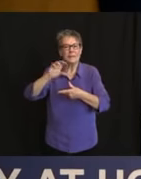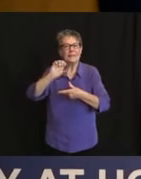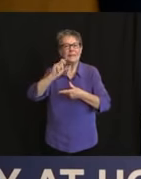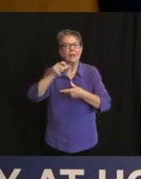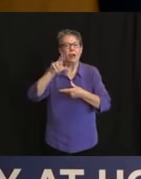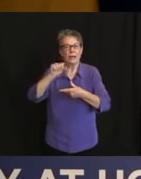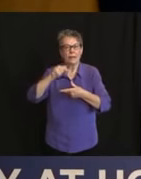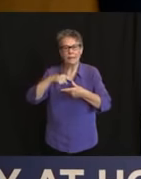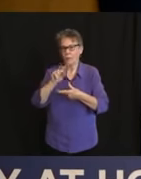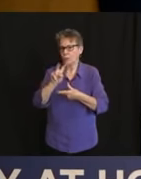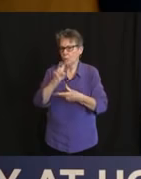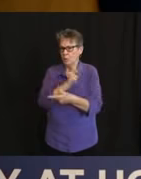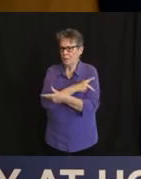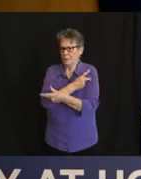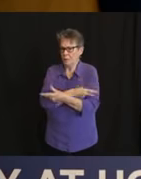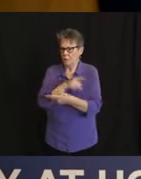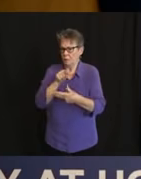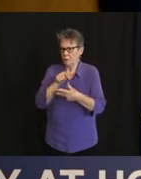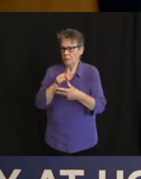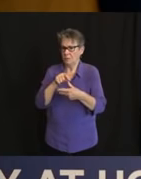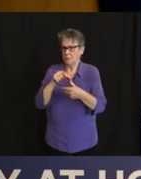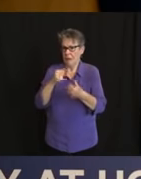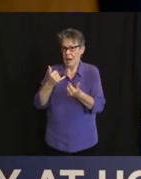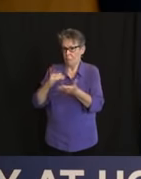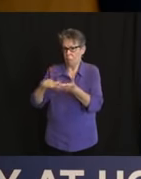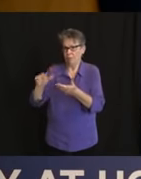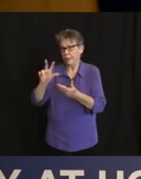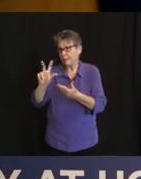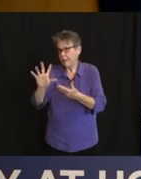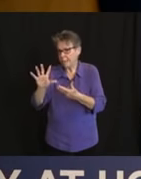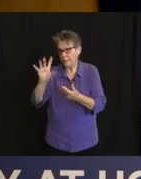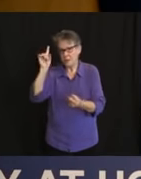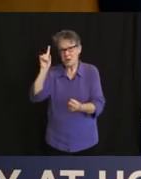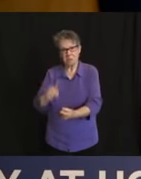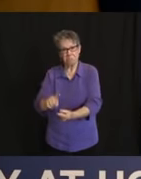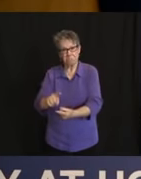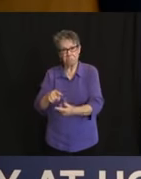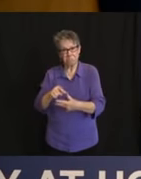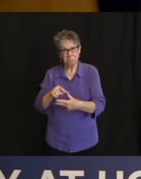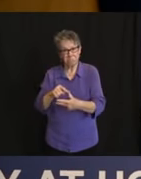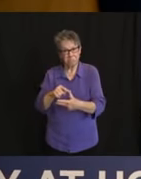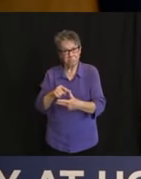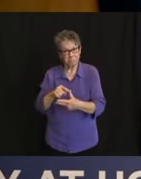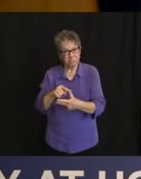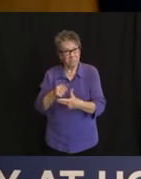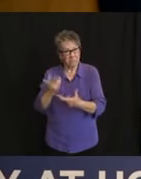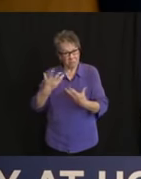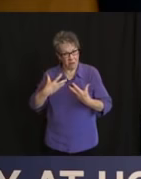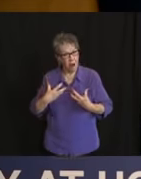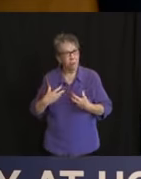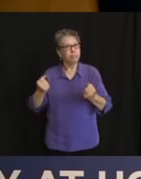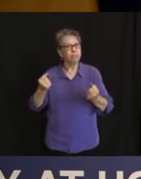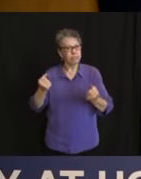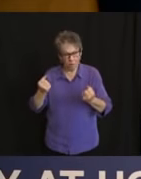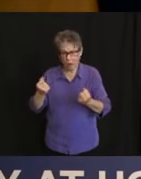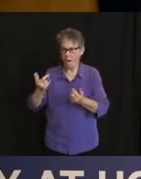those individuals that have been at the site. They are recovered individuals. All of them